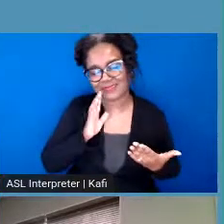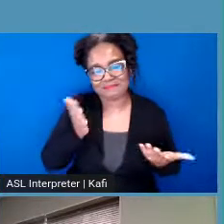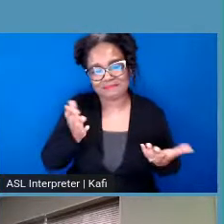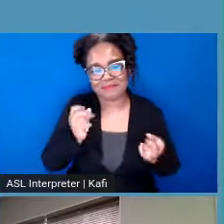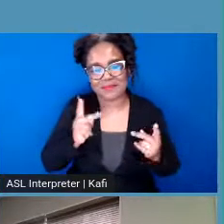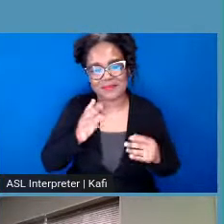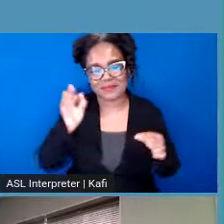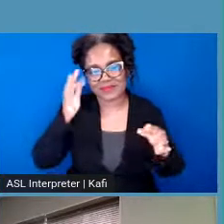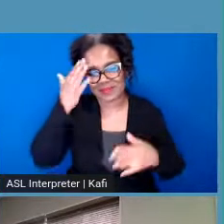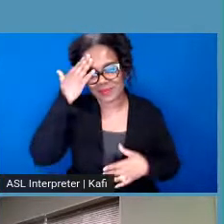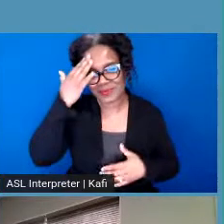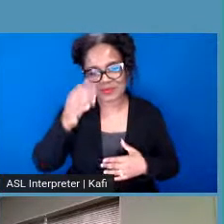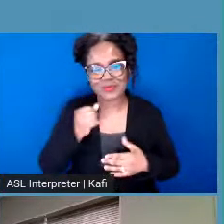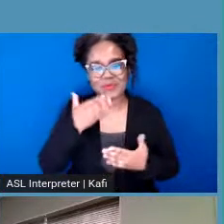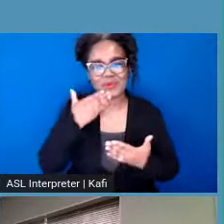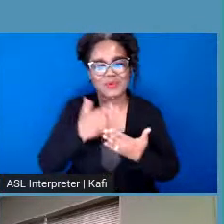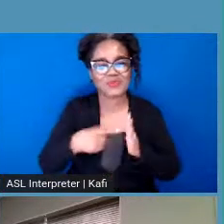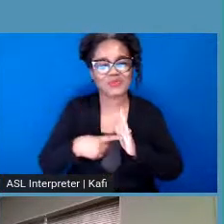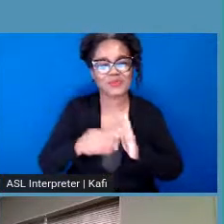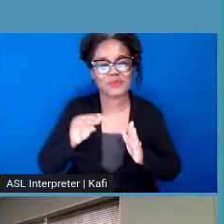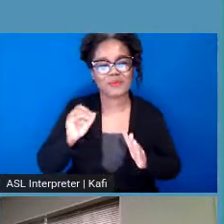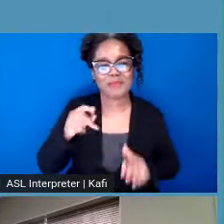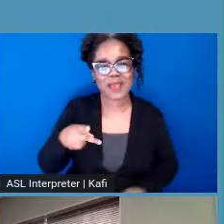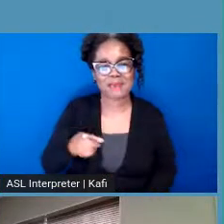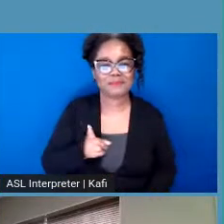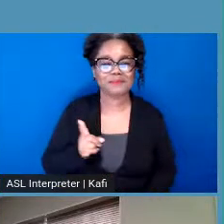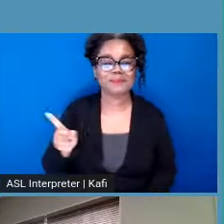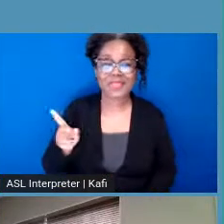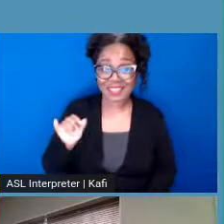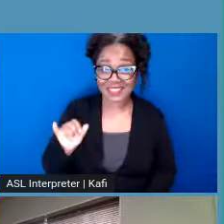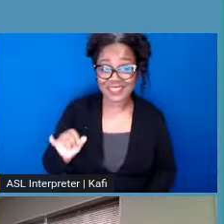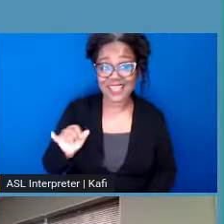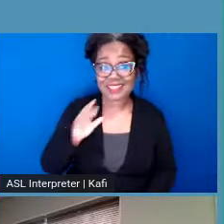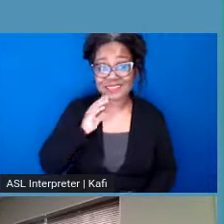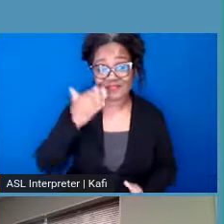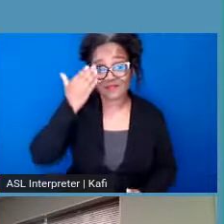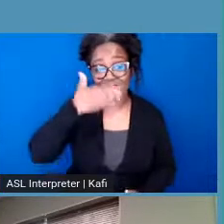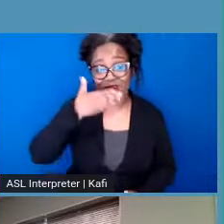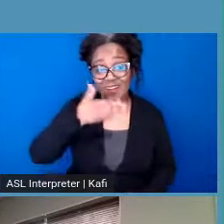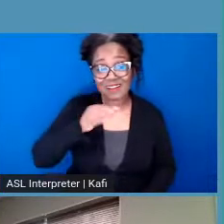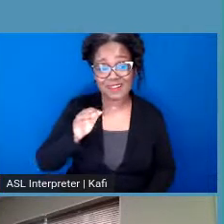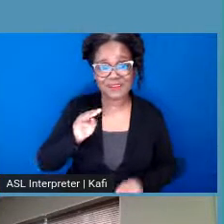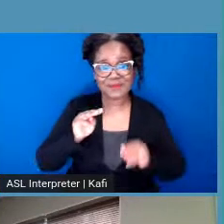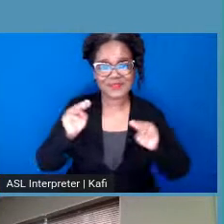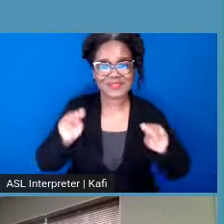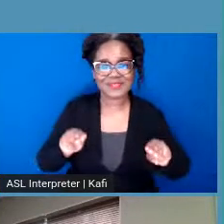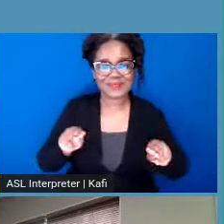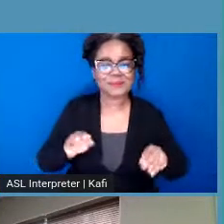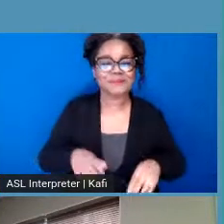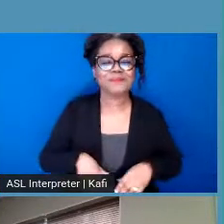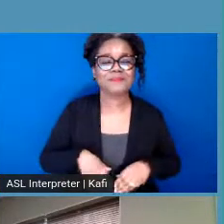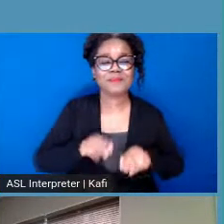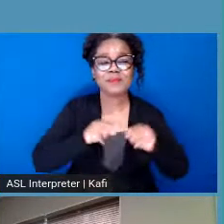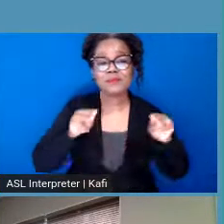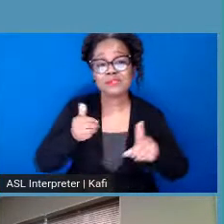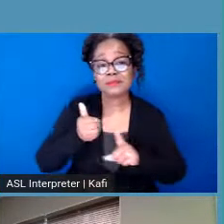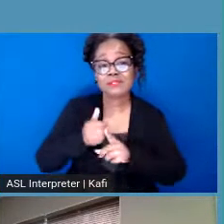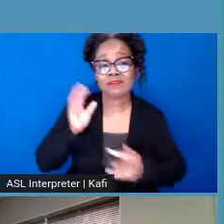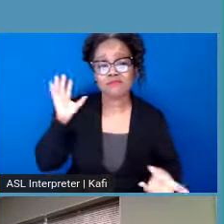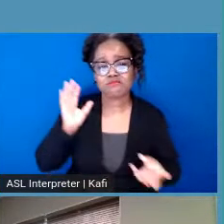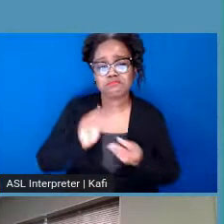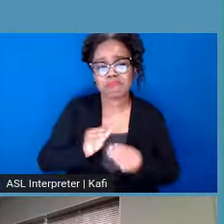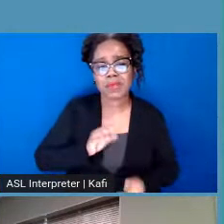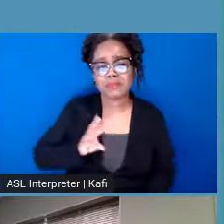So this is the Anchorage Museum itself. It's the front entrance to the museum. There's around 60 to 70 employees, depending on the